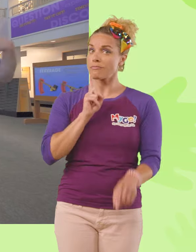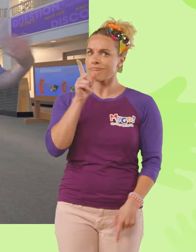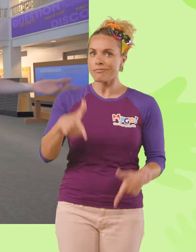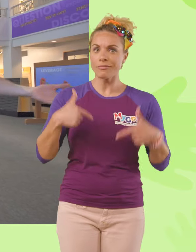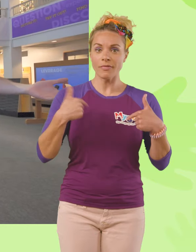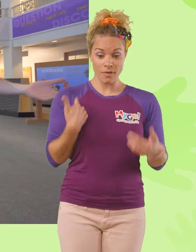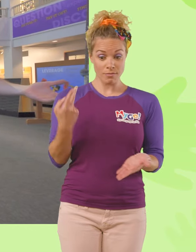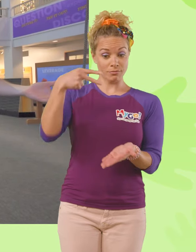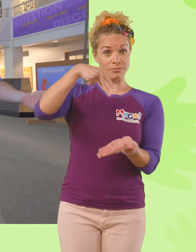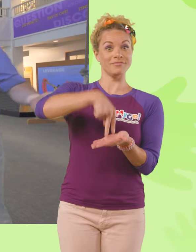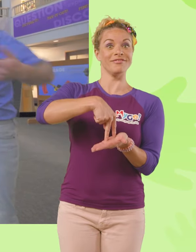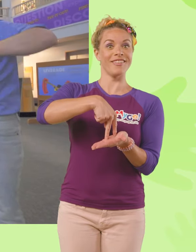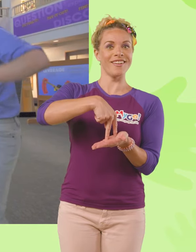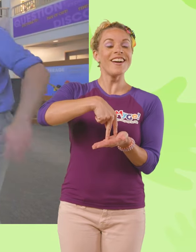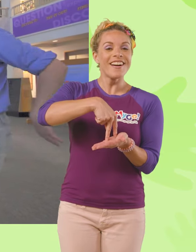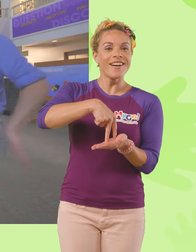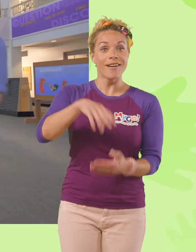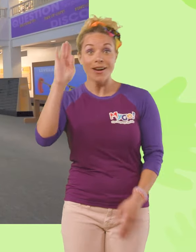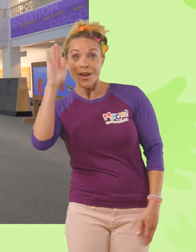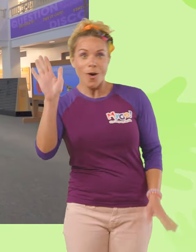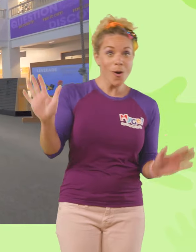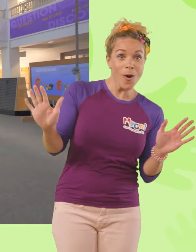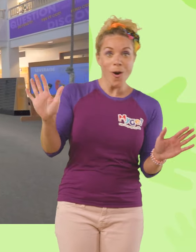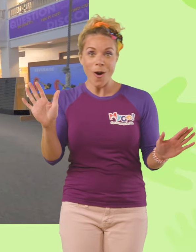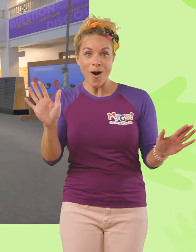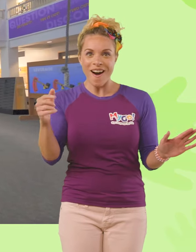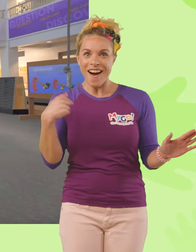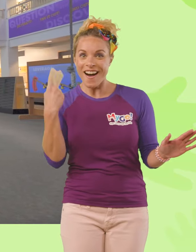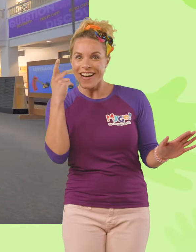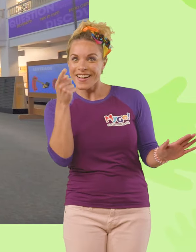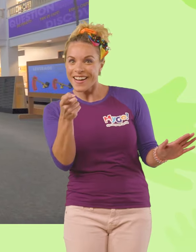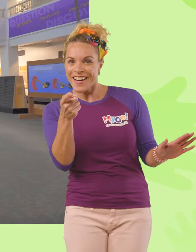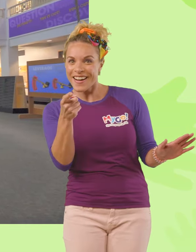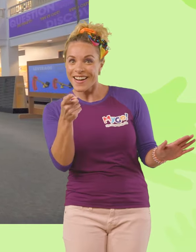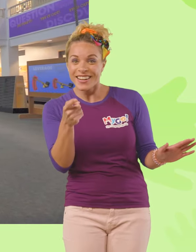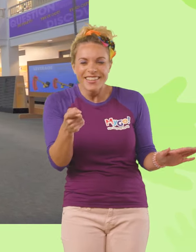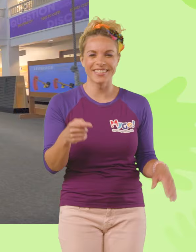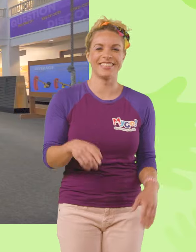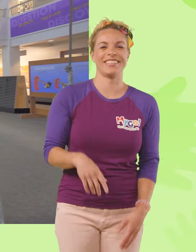life, I'm right side up. Hello. Hey, I see you.